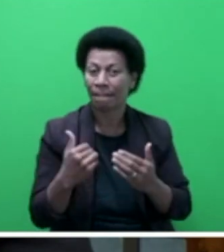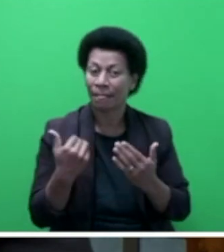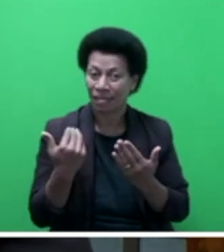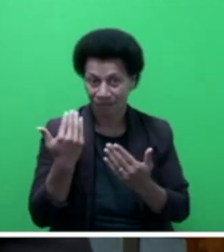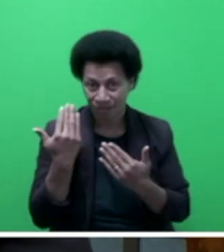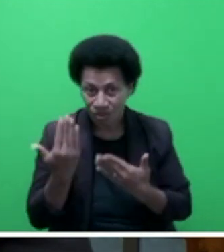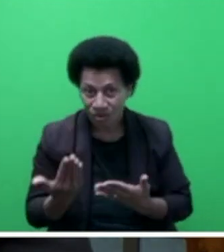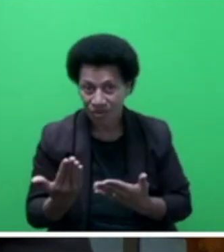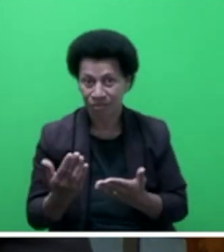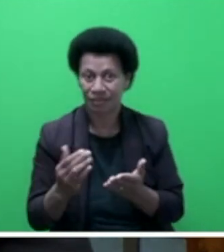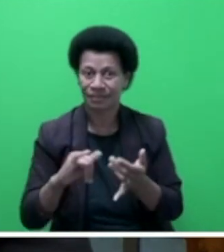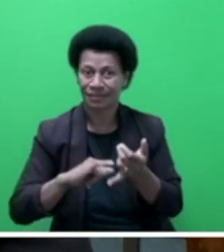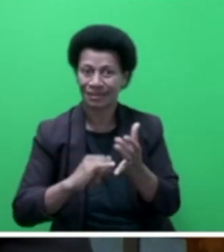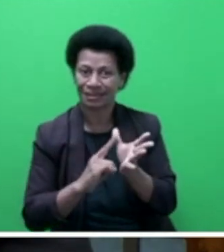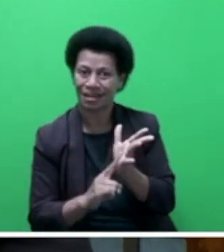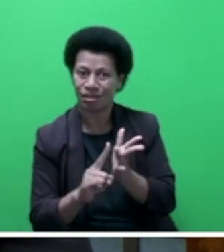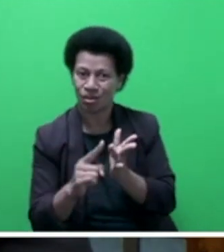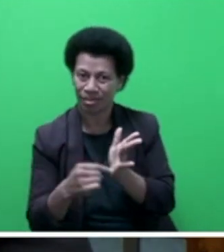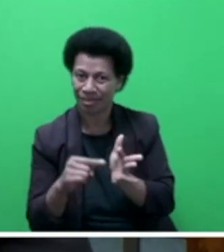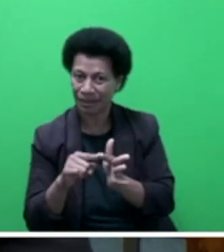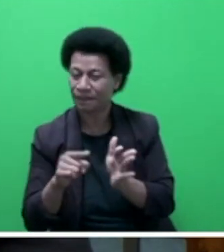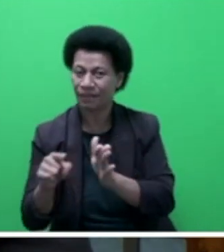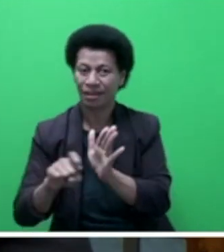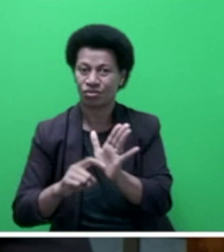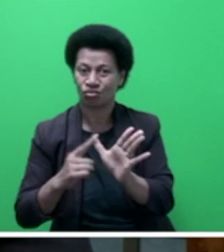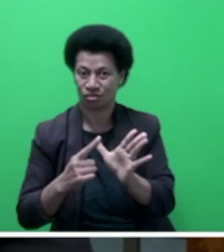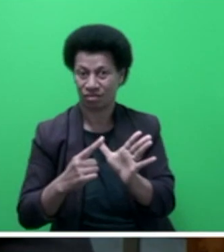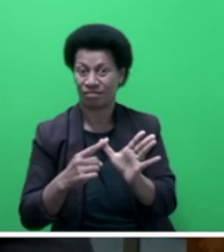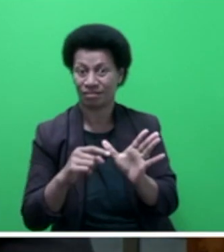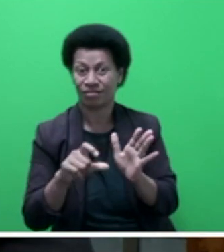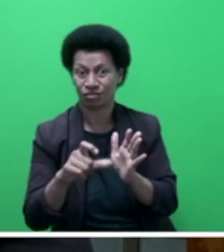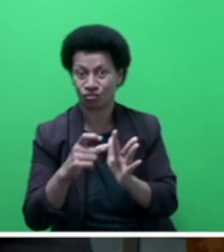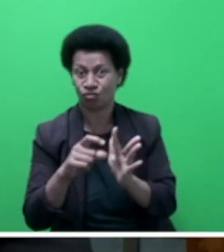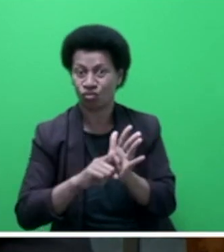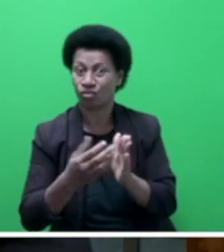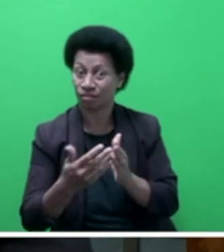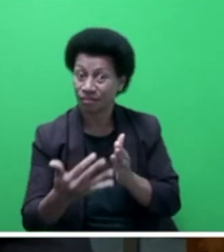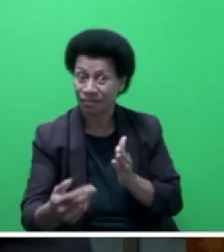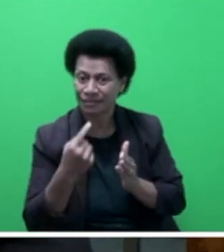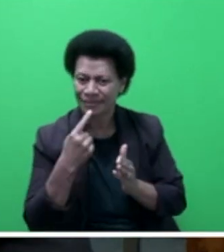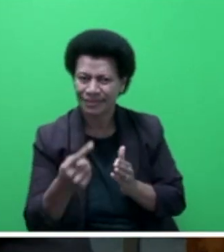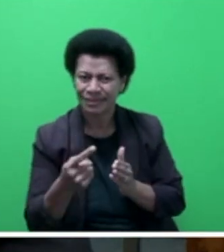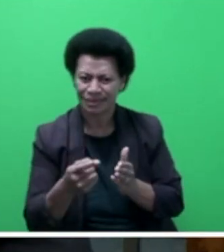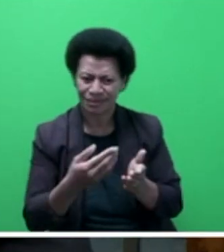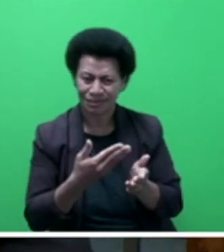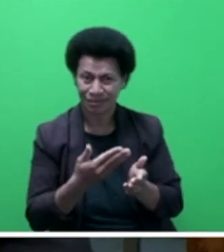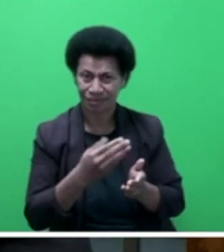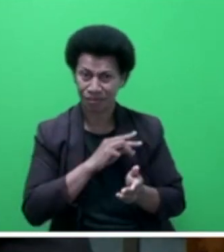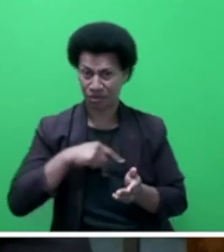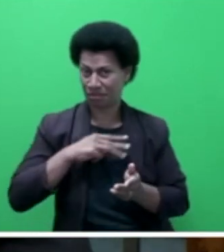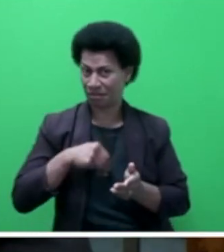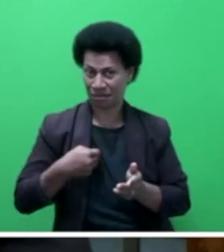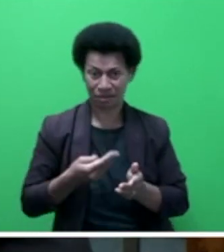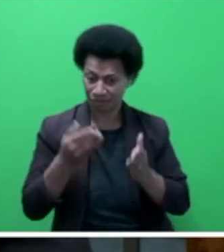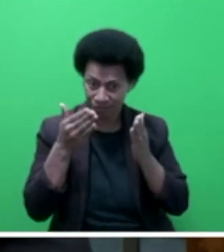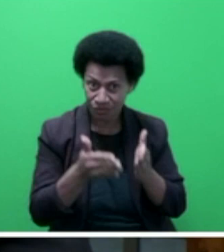had attended, she would have found out that this initiative is not an initiative only of the Honorable Prime Minister,